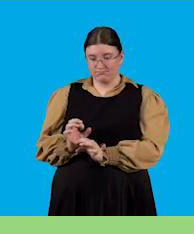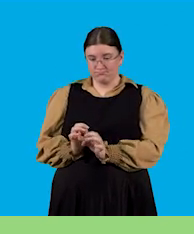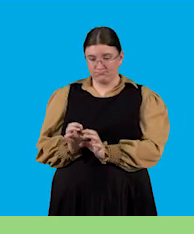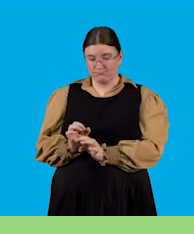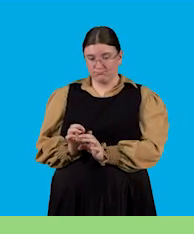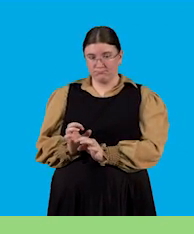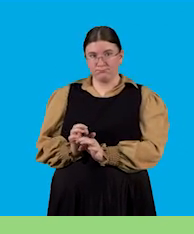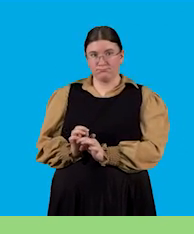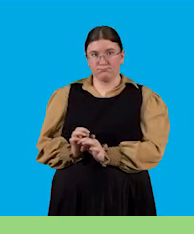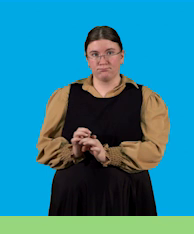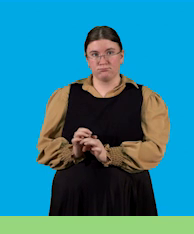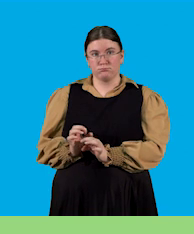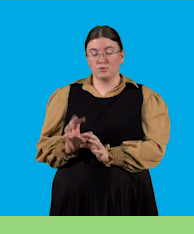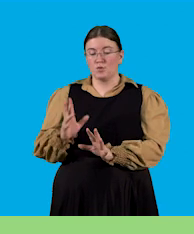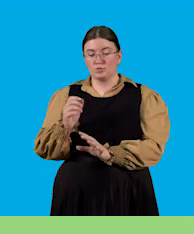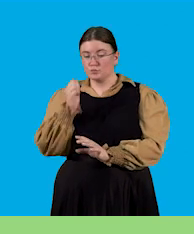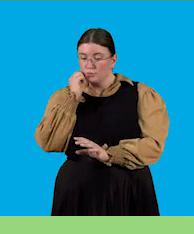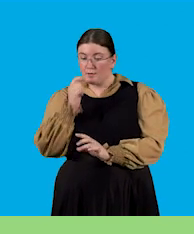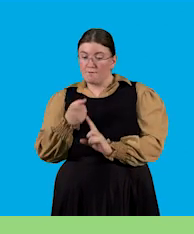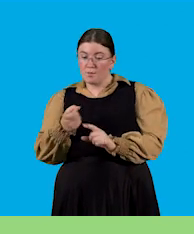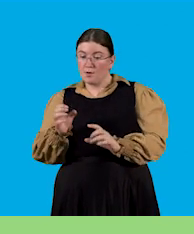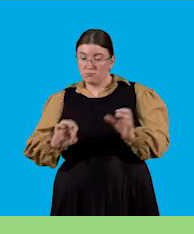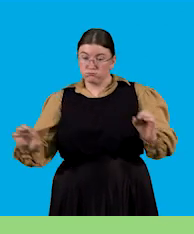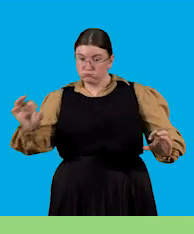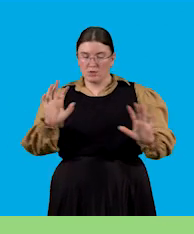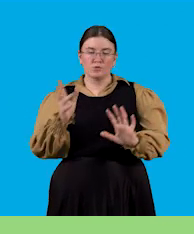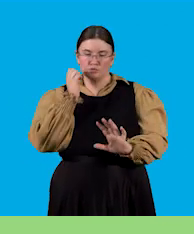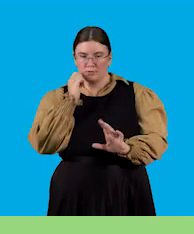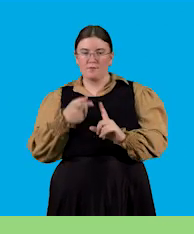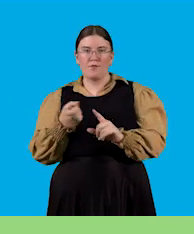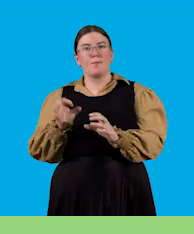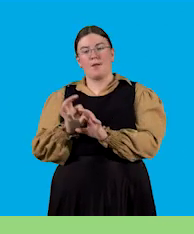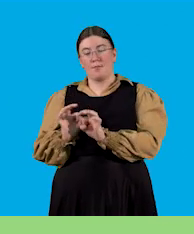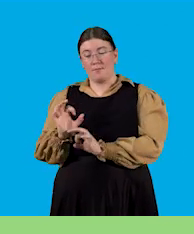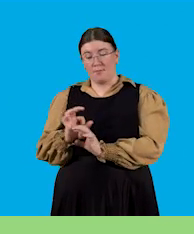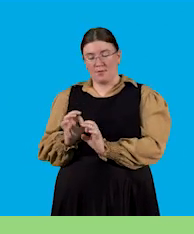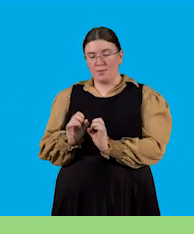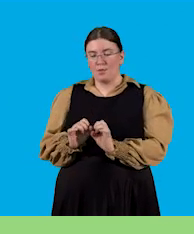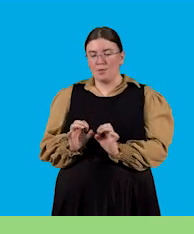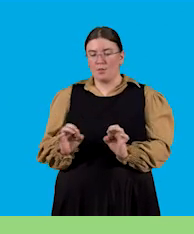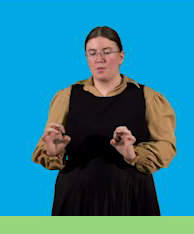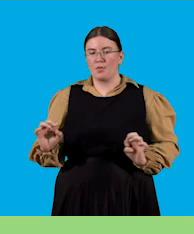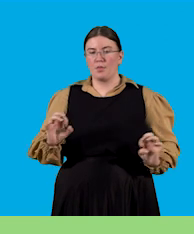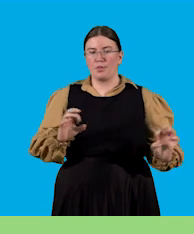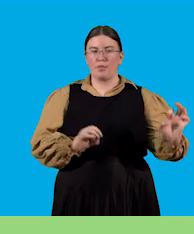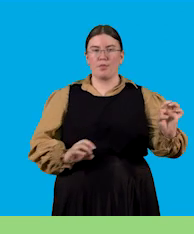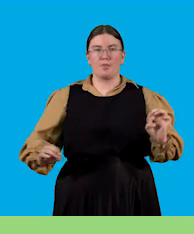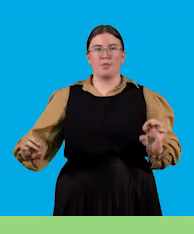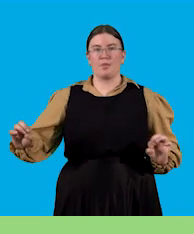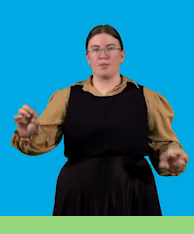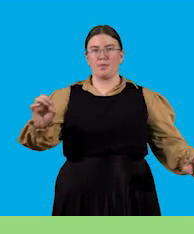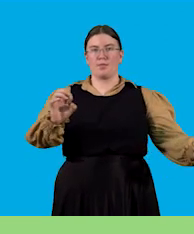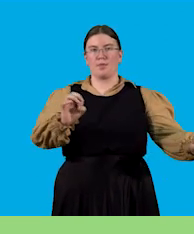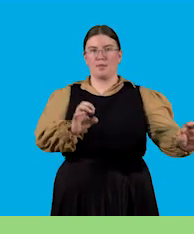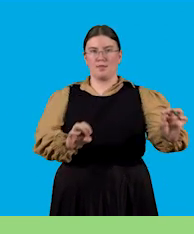low concentration, from an area of a high concentration to an area of a low concentration.